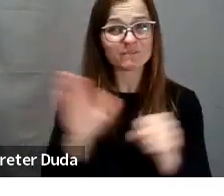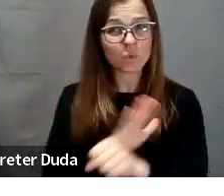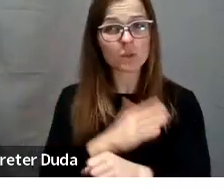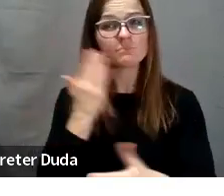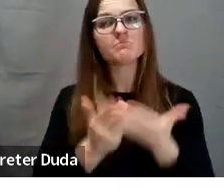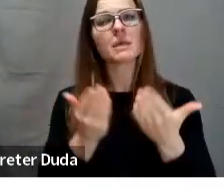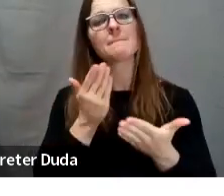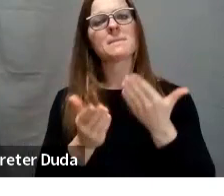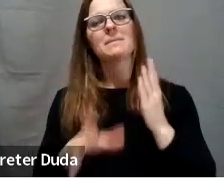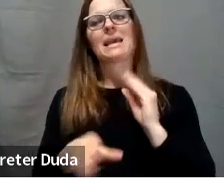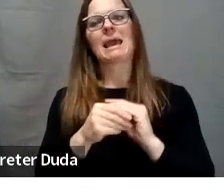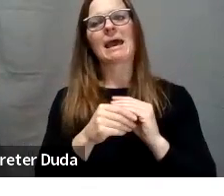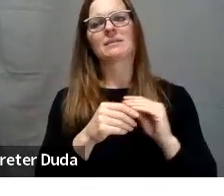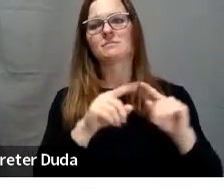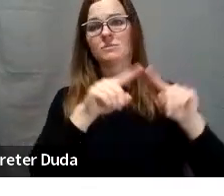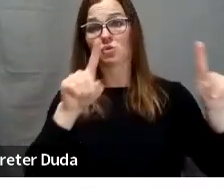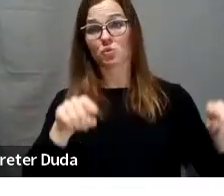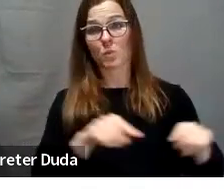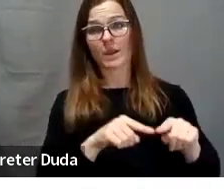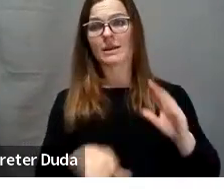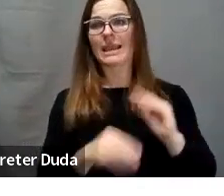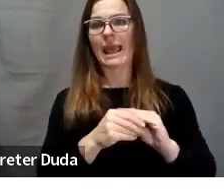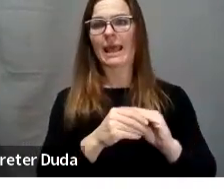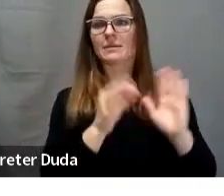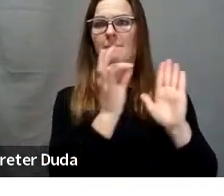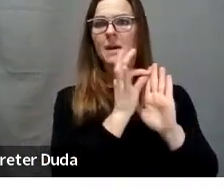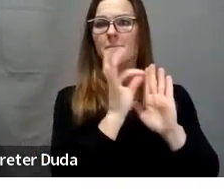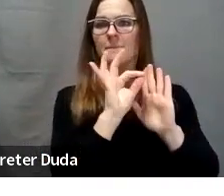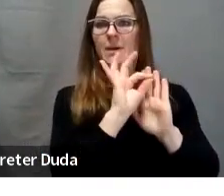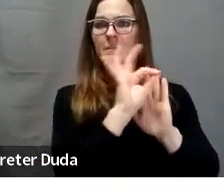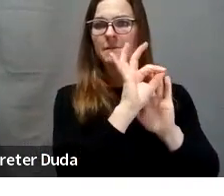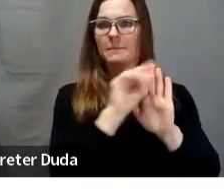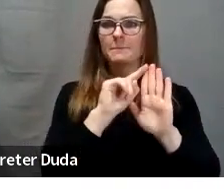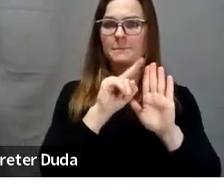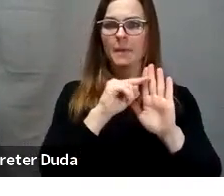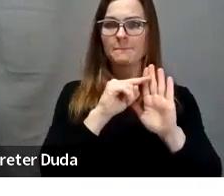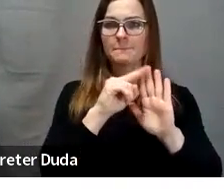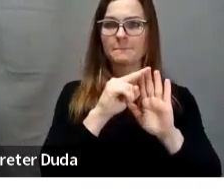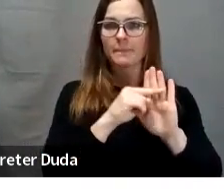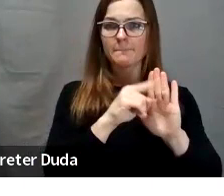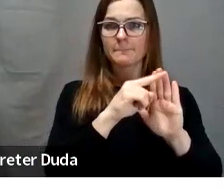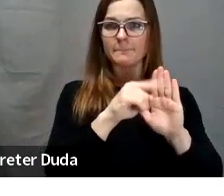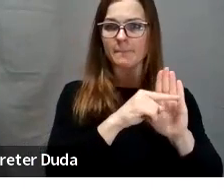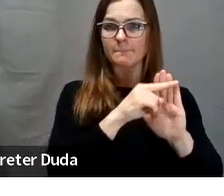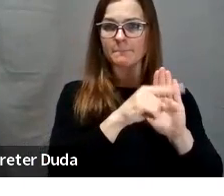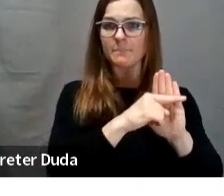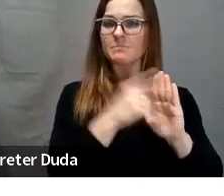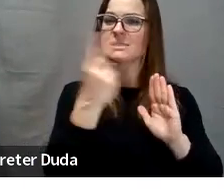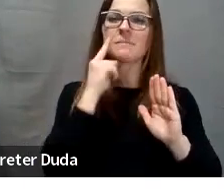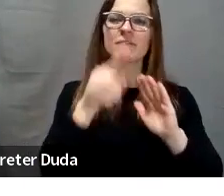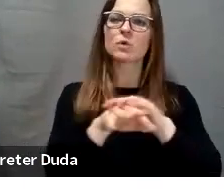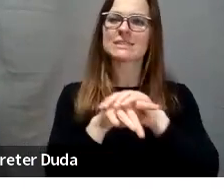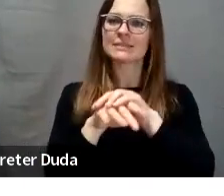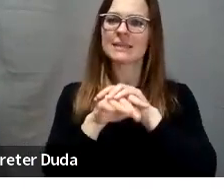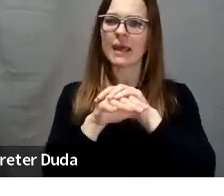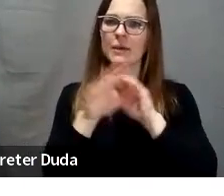with some tactile things like bump dots or some sort of tactile indication to show where the red, yellow,